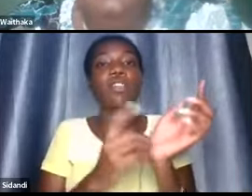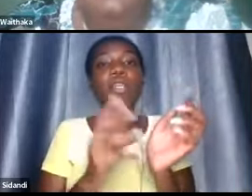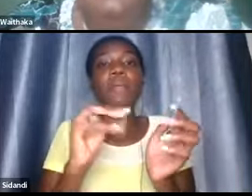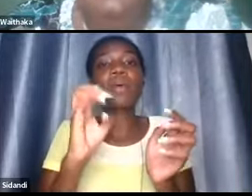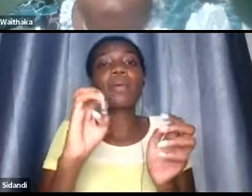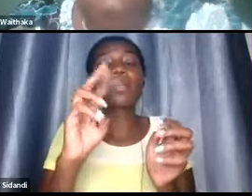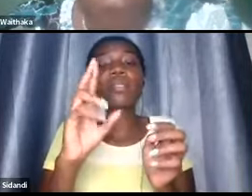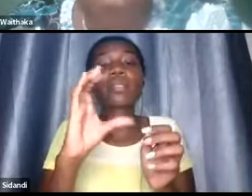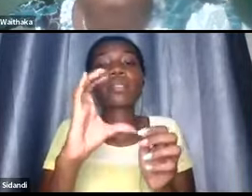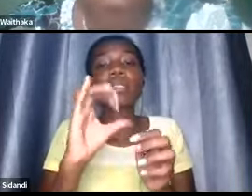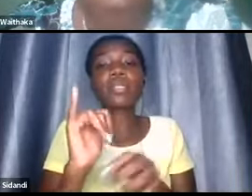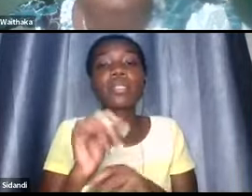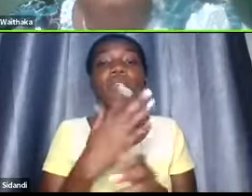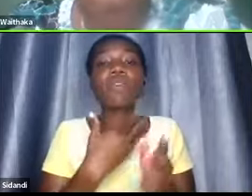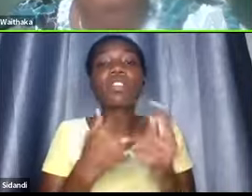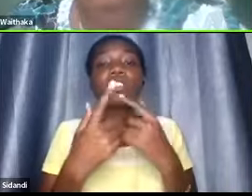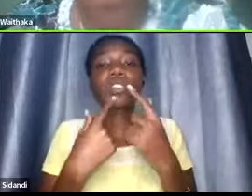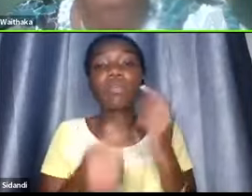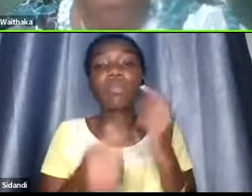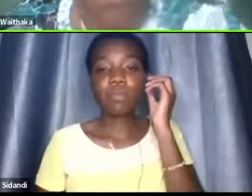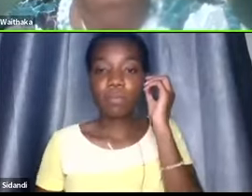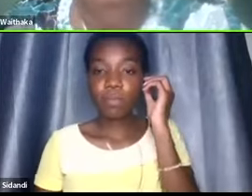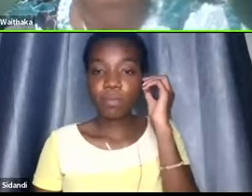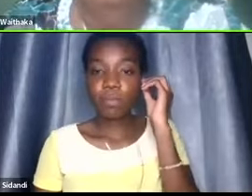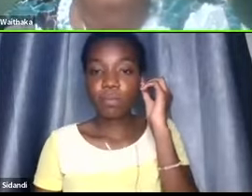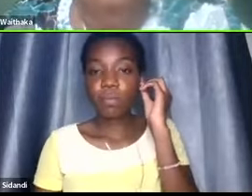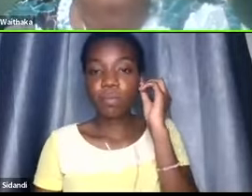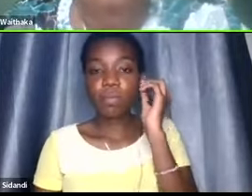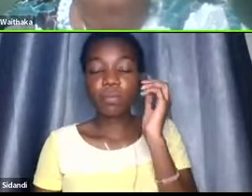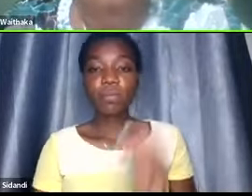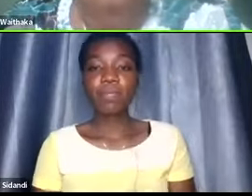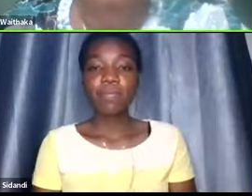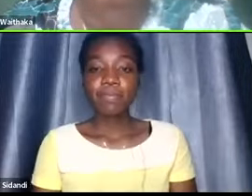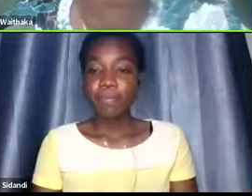on that. Dr. Mercy, Yes, you can Dr. unmute Mercy. yourself.